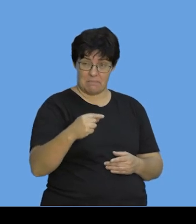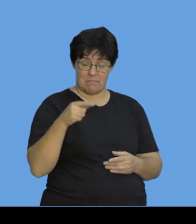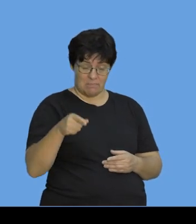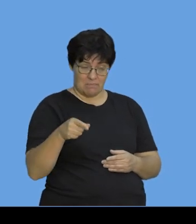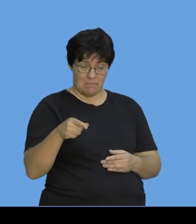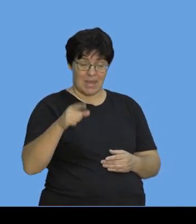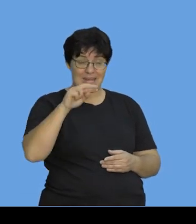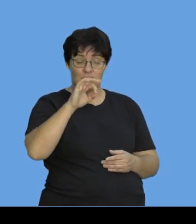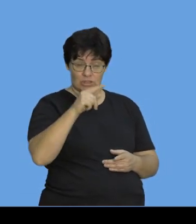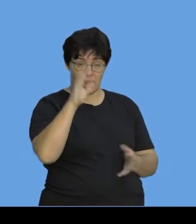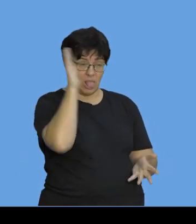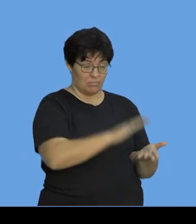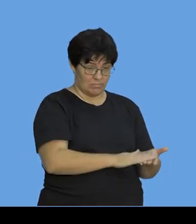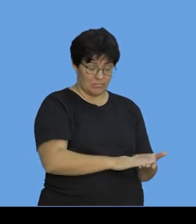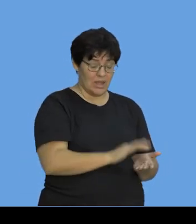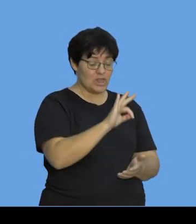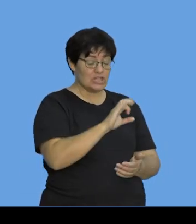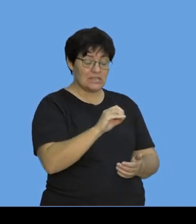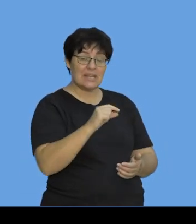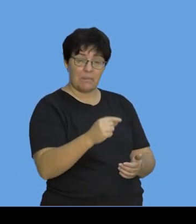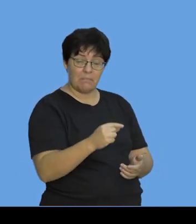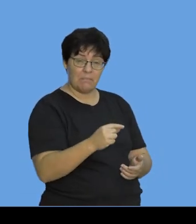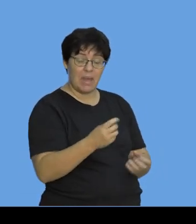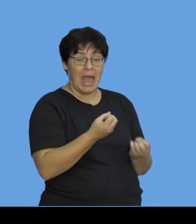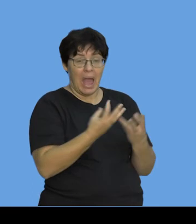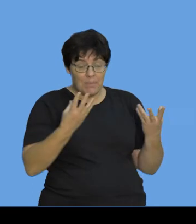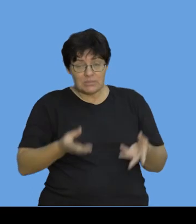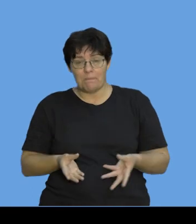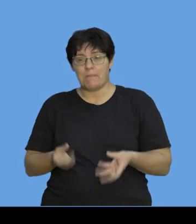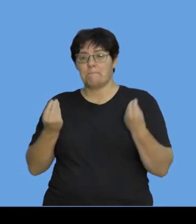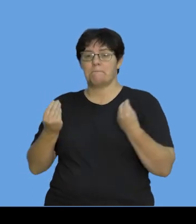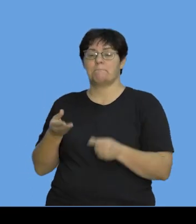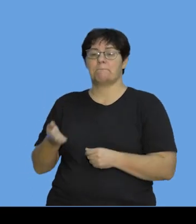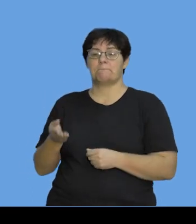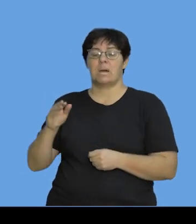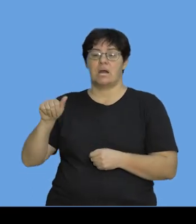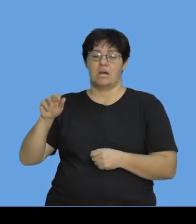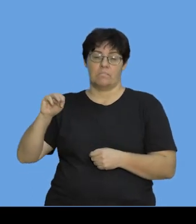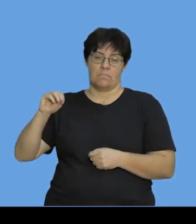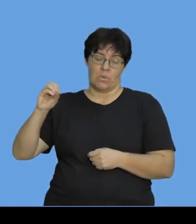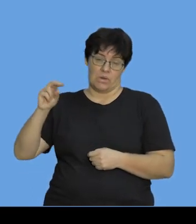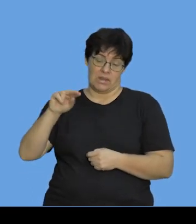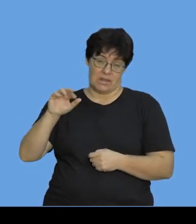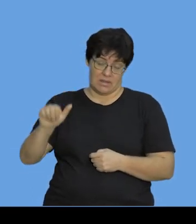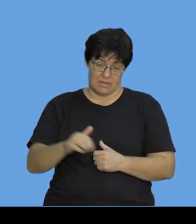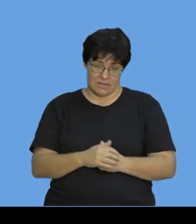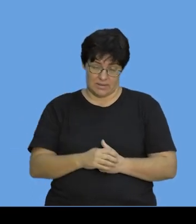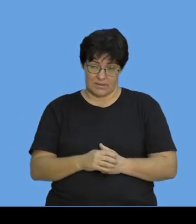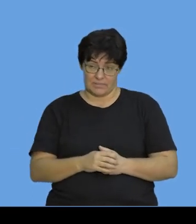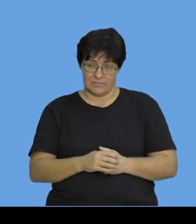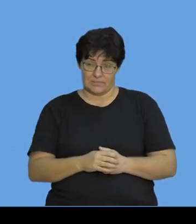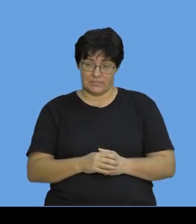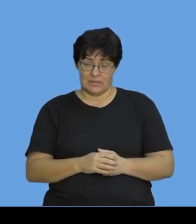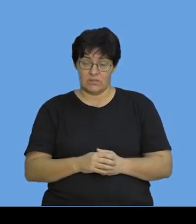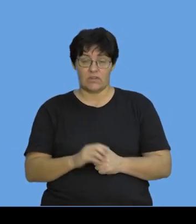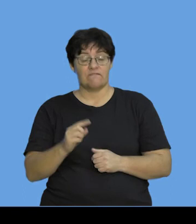of these 30 grams, how much do we get in terms of ammonia? So the first question, the first part of our problem